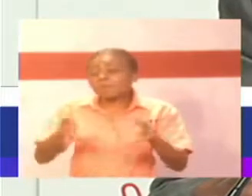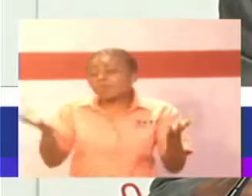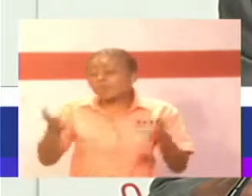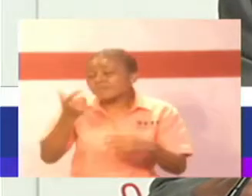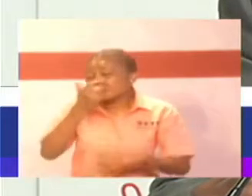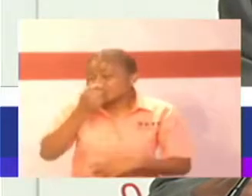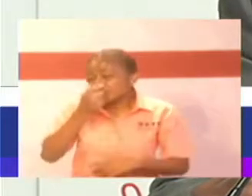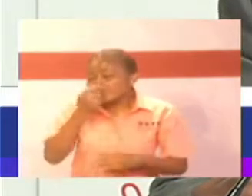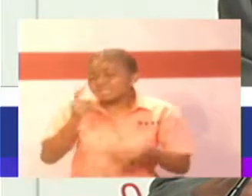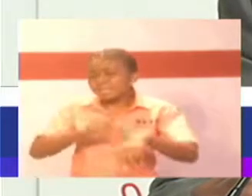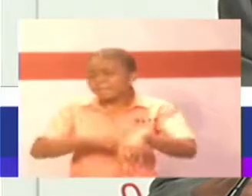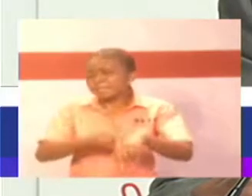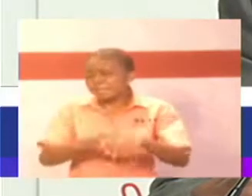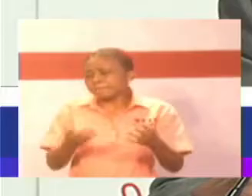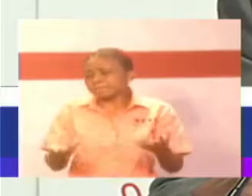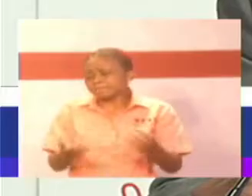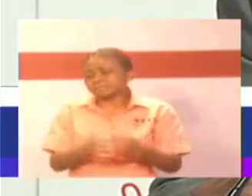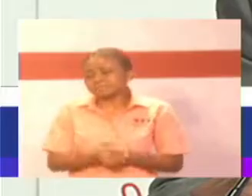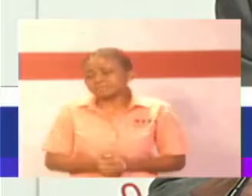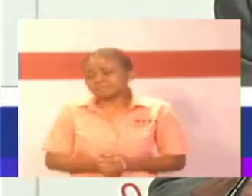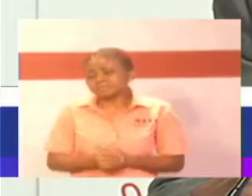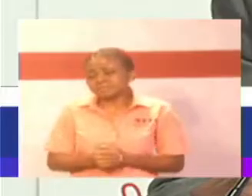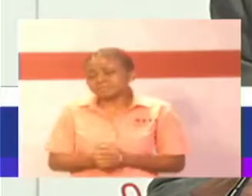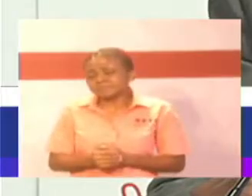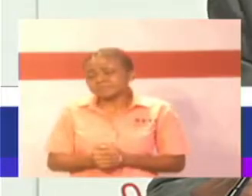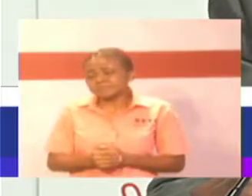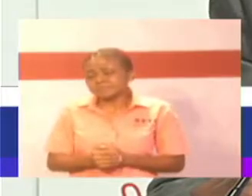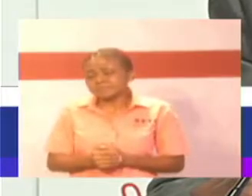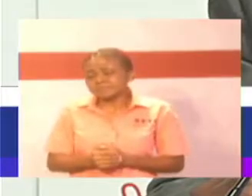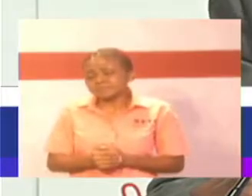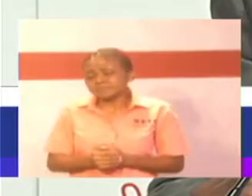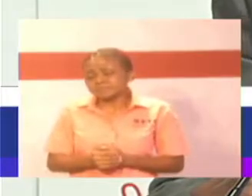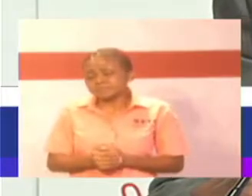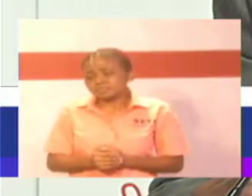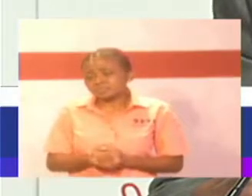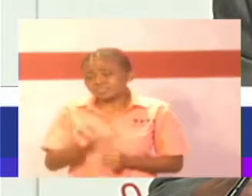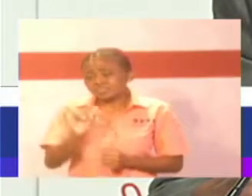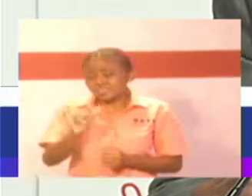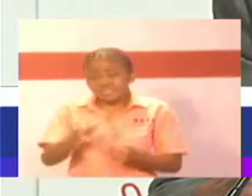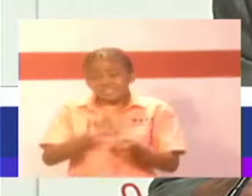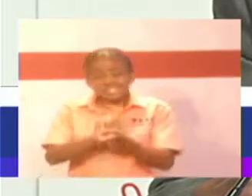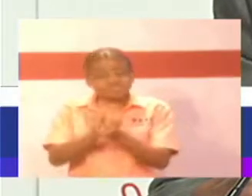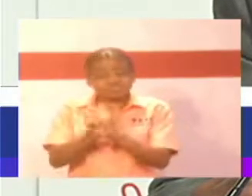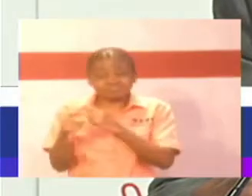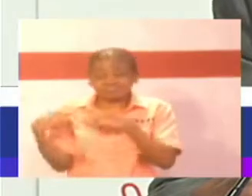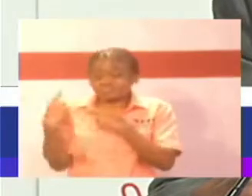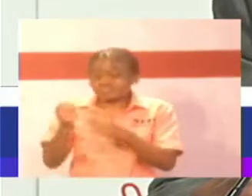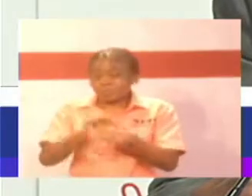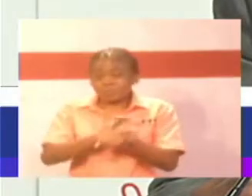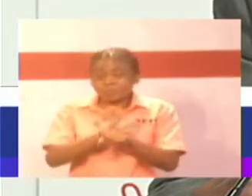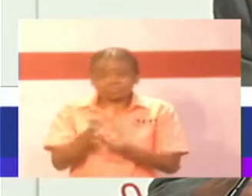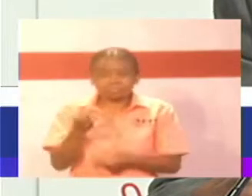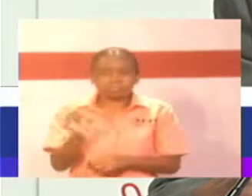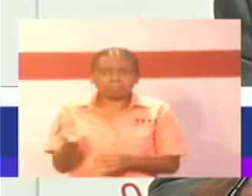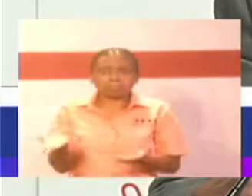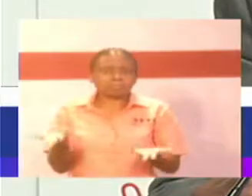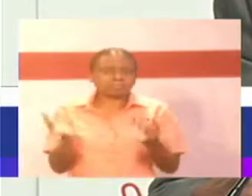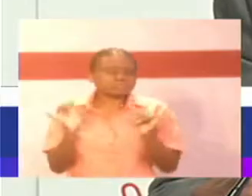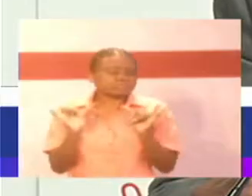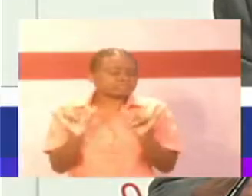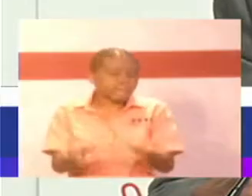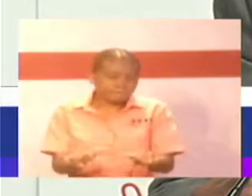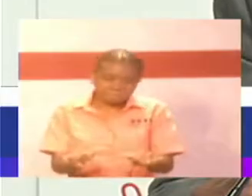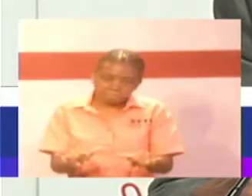disappeared or changed in the face of the COVID-19 pandemic. As such, and because we know that we have now